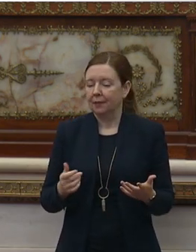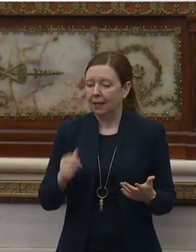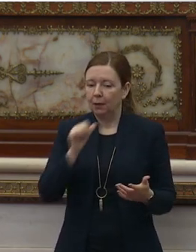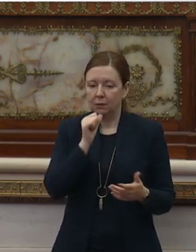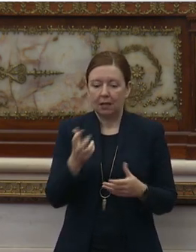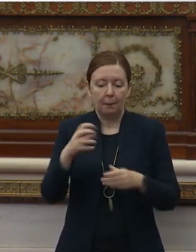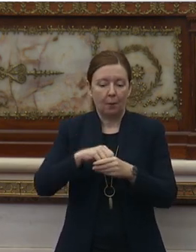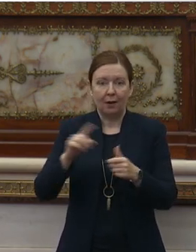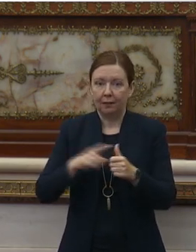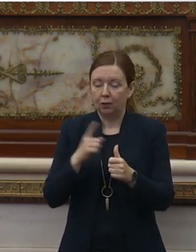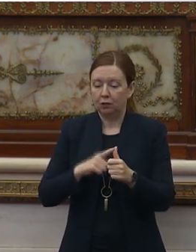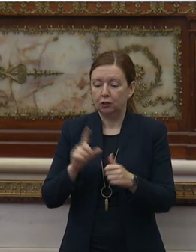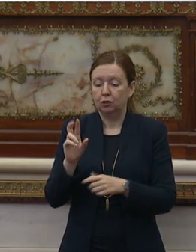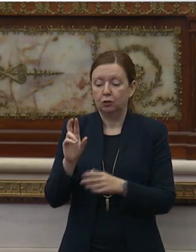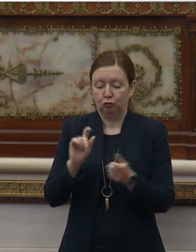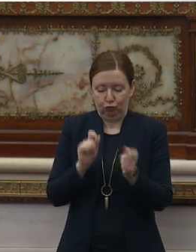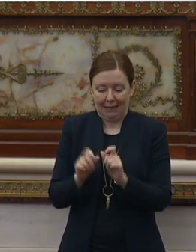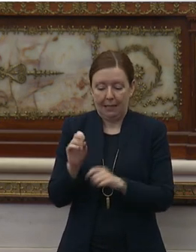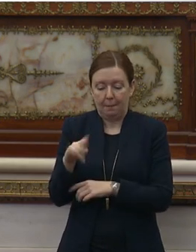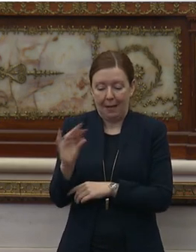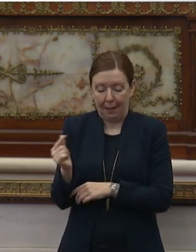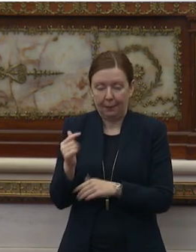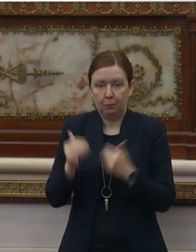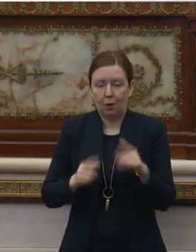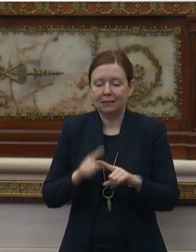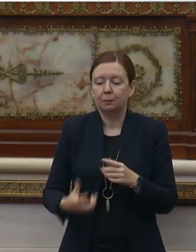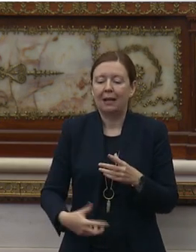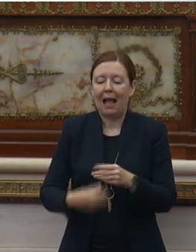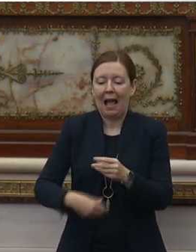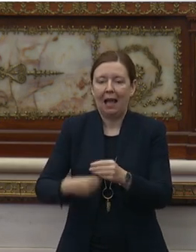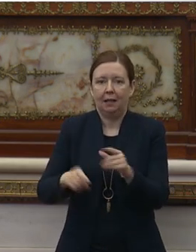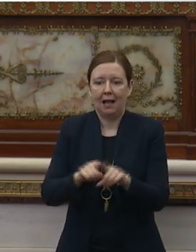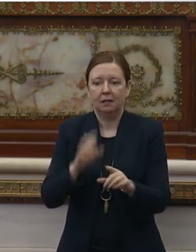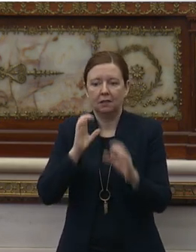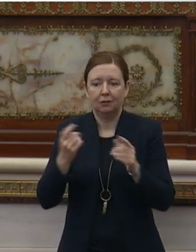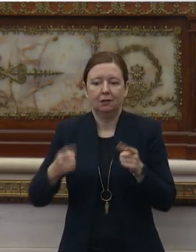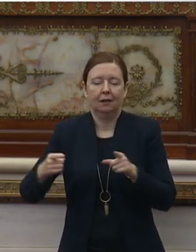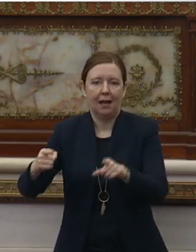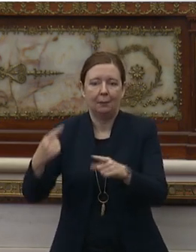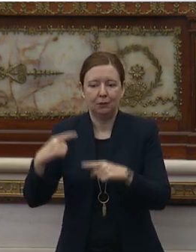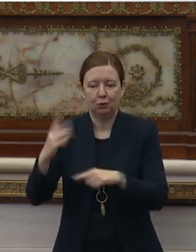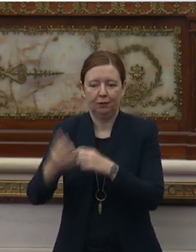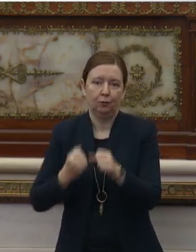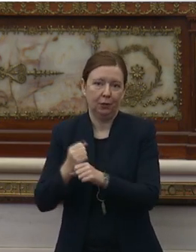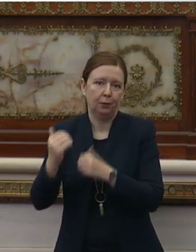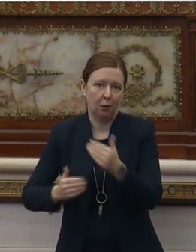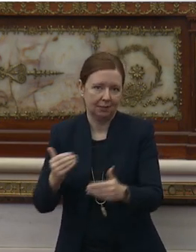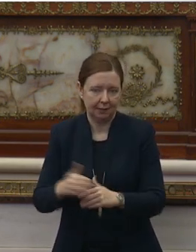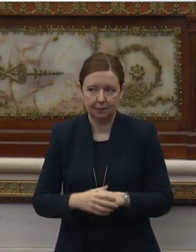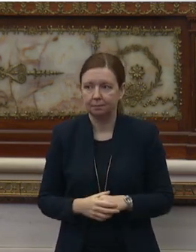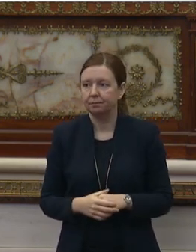part of the original remapping process, but it got added as conversations were going during that 4-year process.